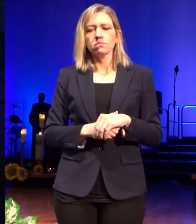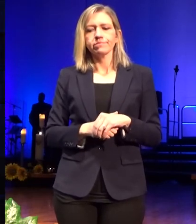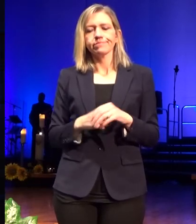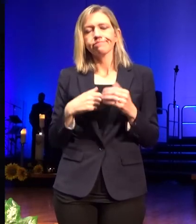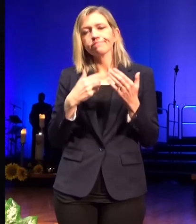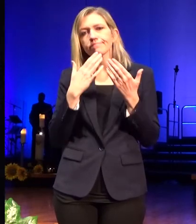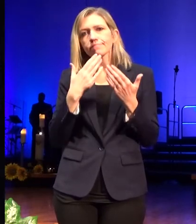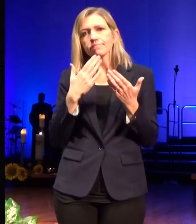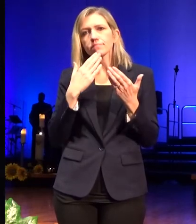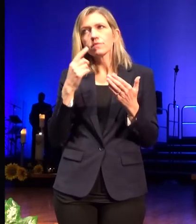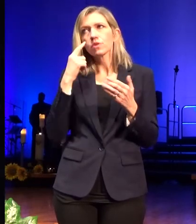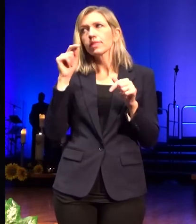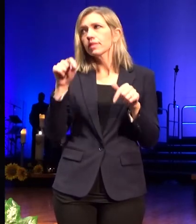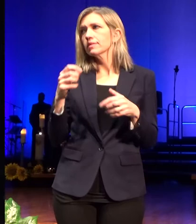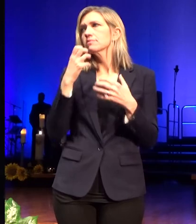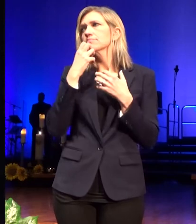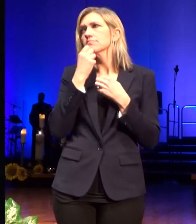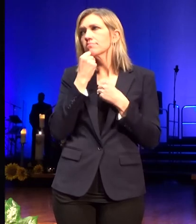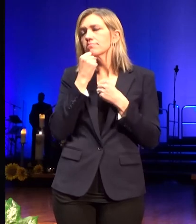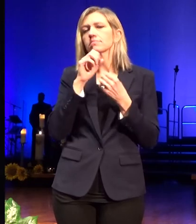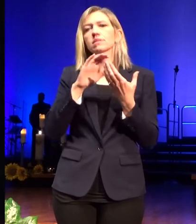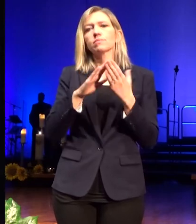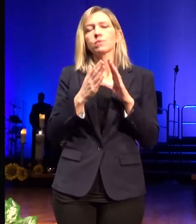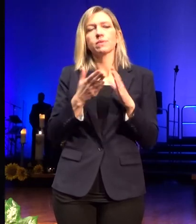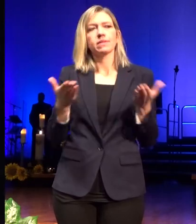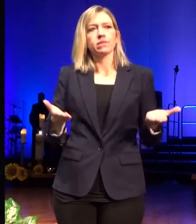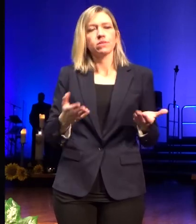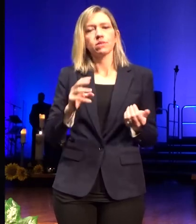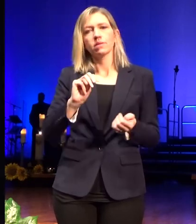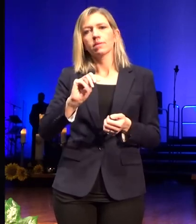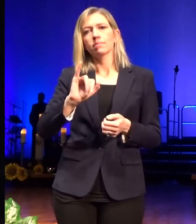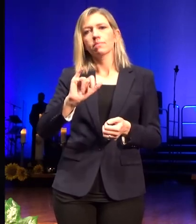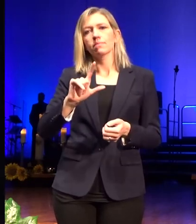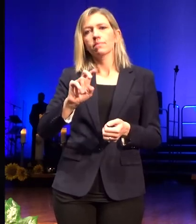I give thanks for this beloved community right here in Mile High Church,